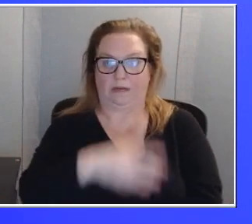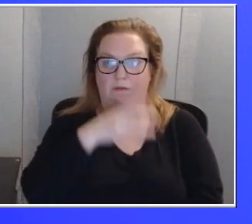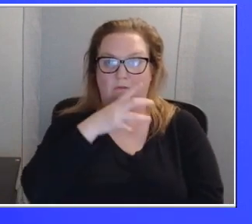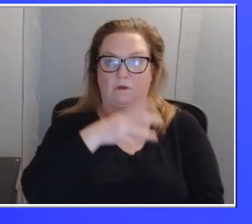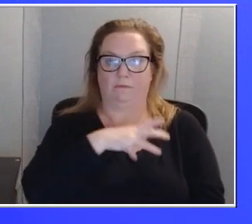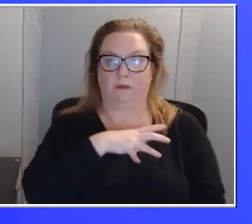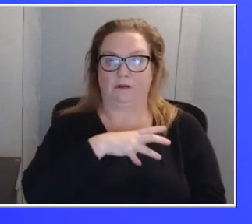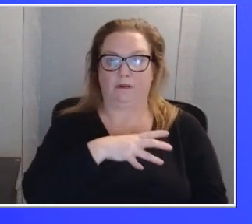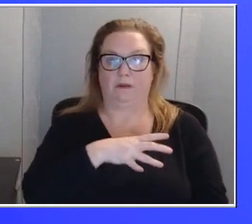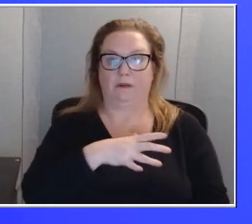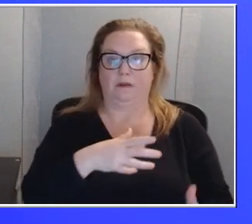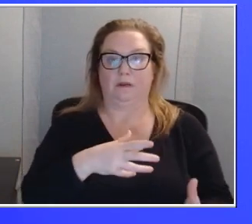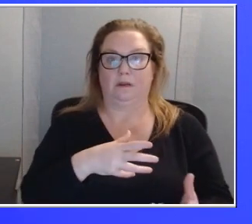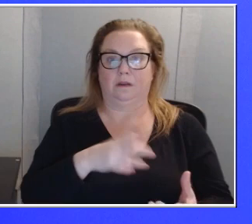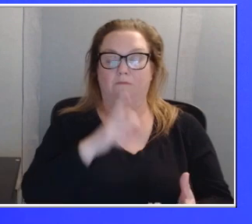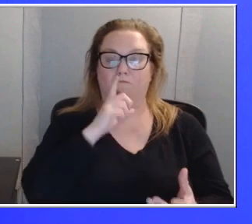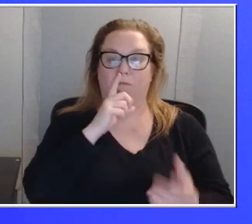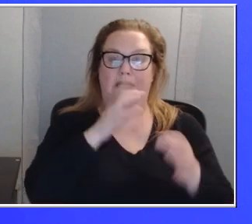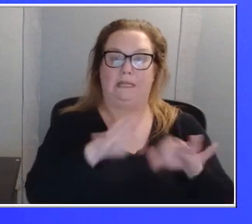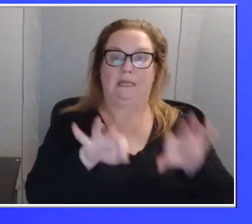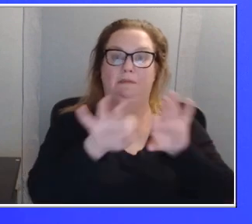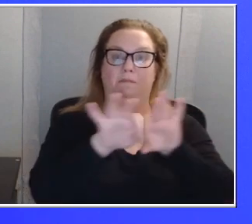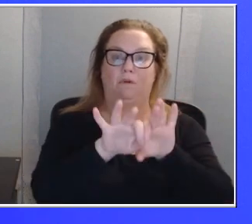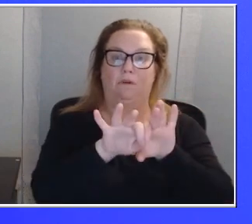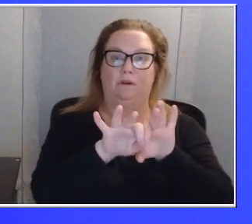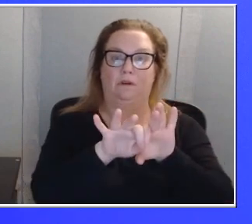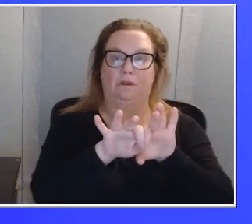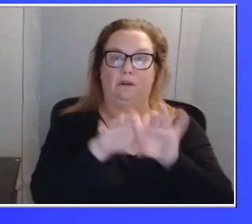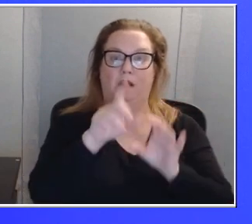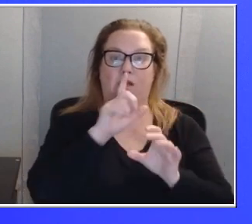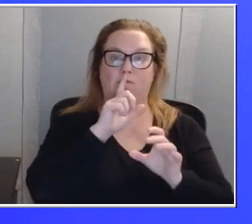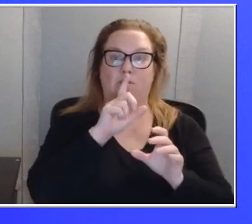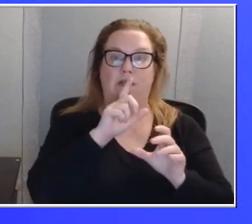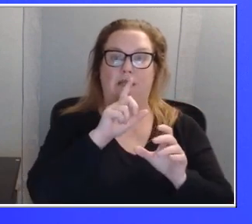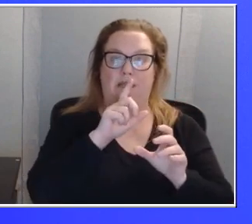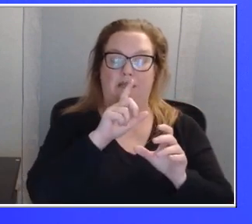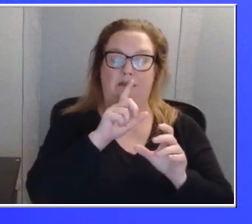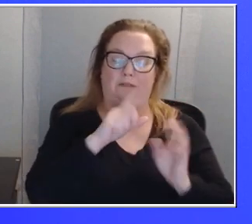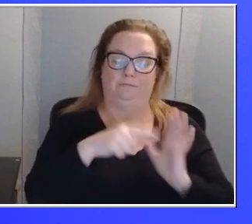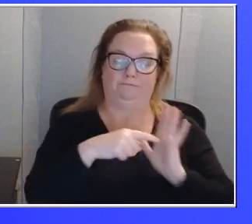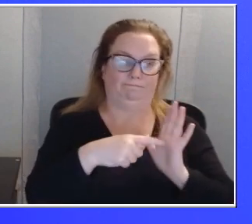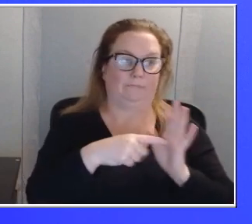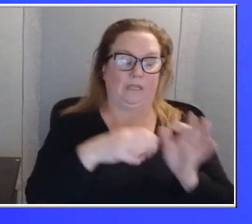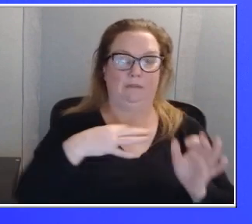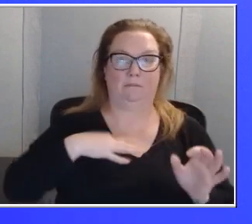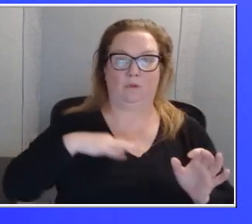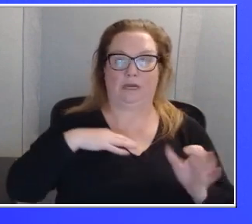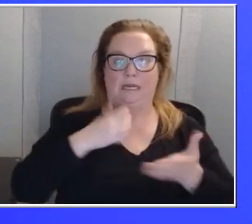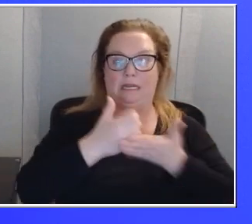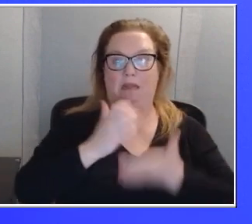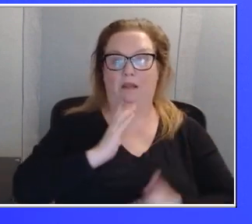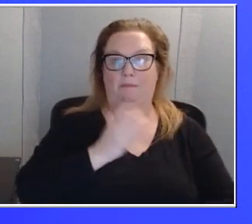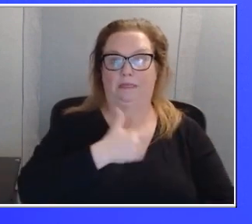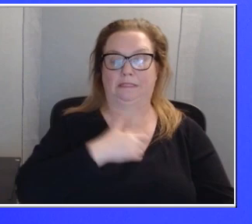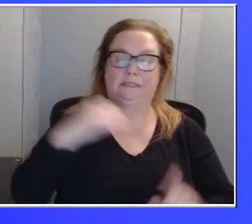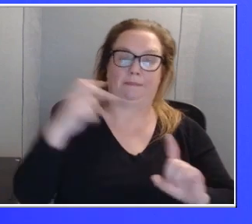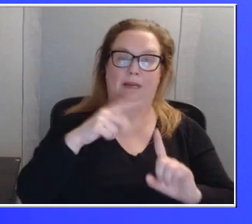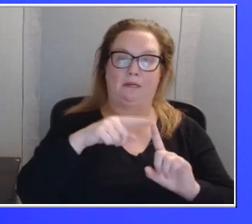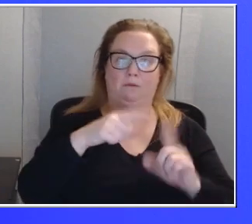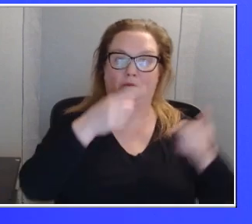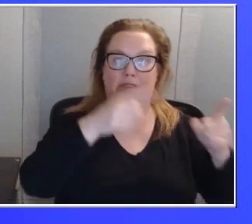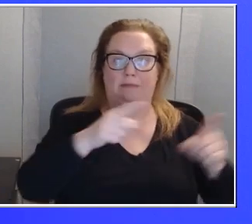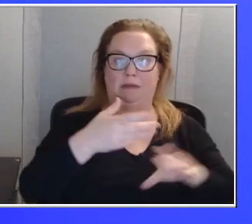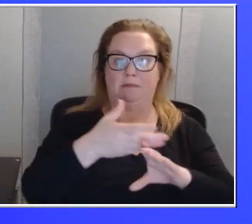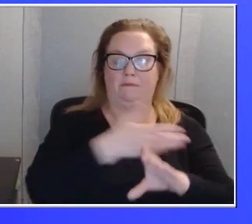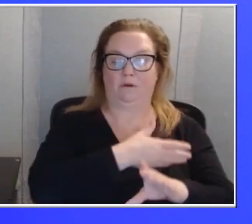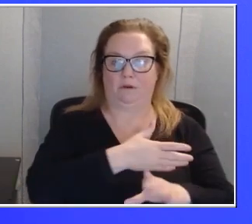pregnant person is really important and has a really immediate yield and can help us get back to where we were before, which, by the